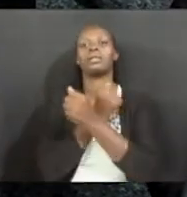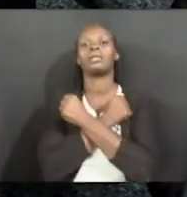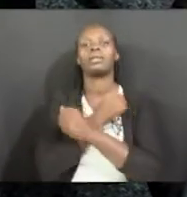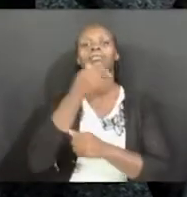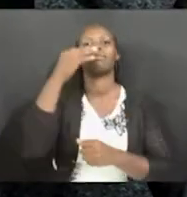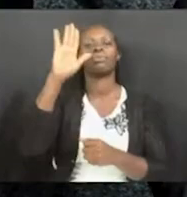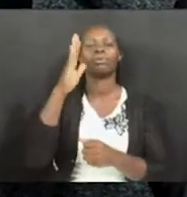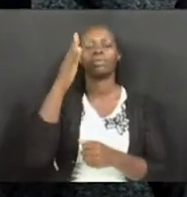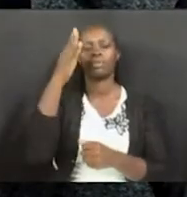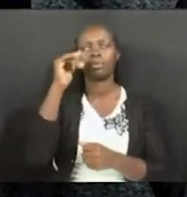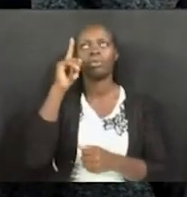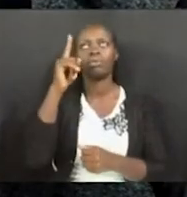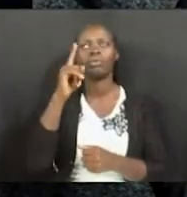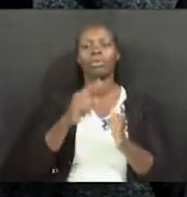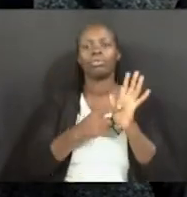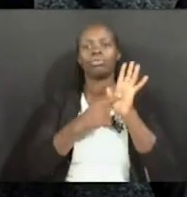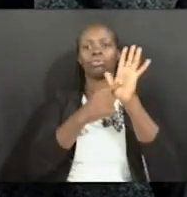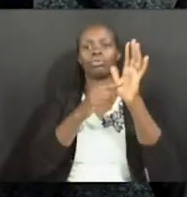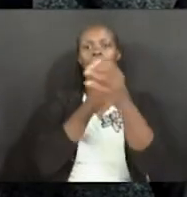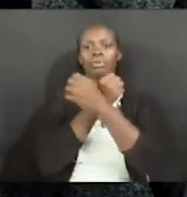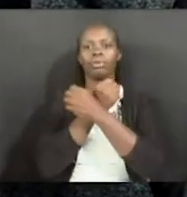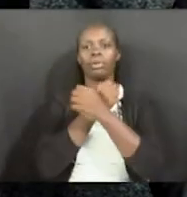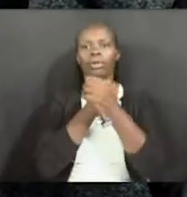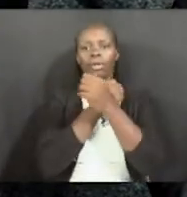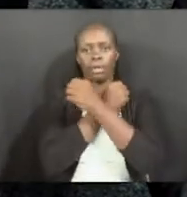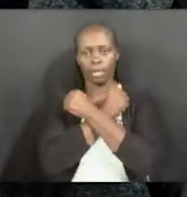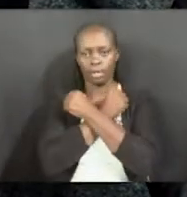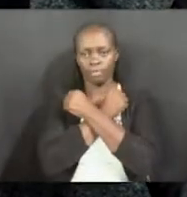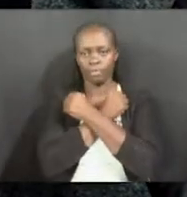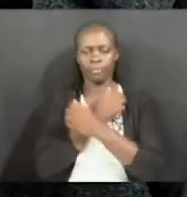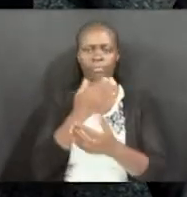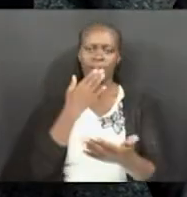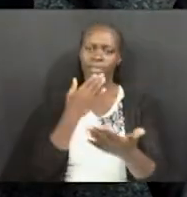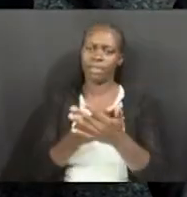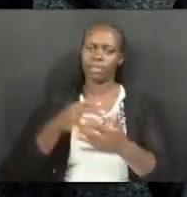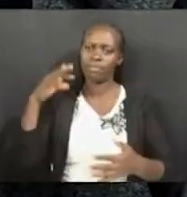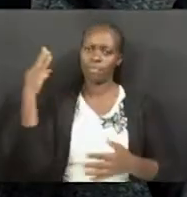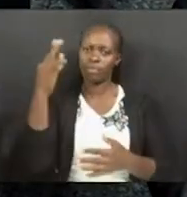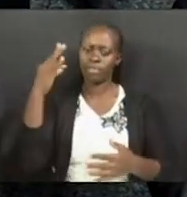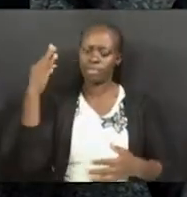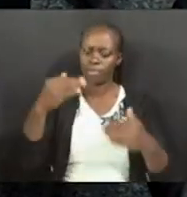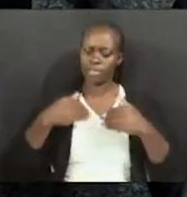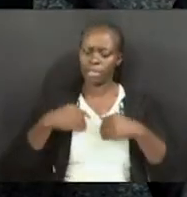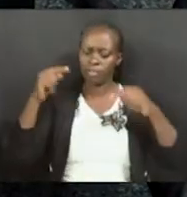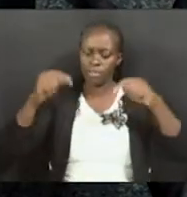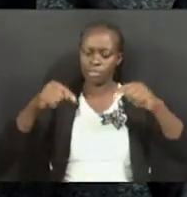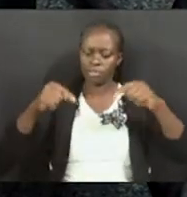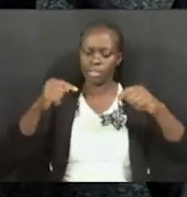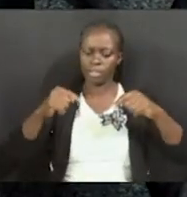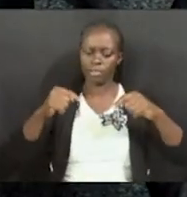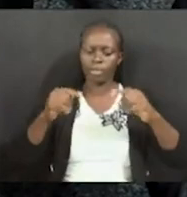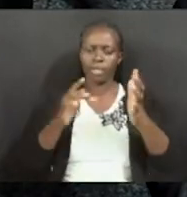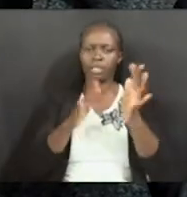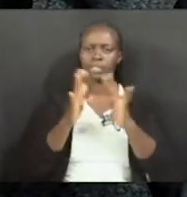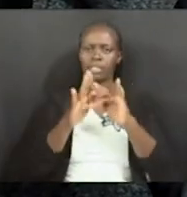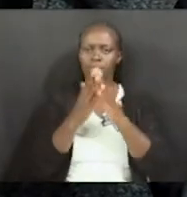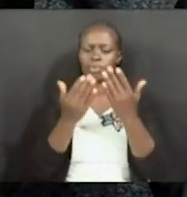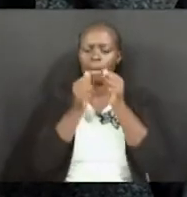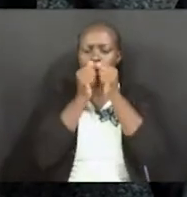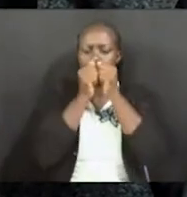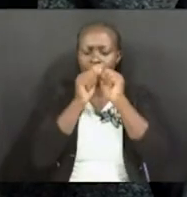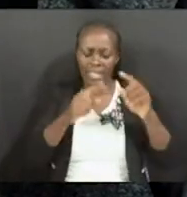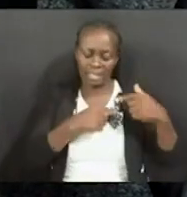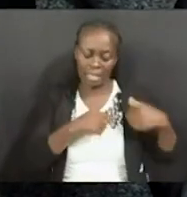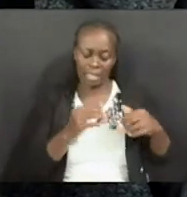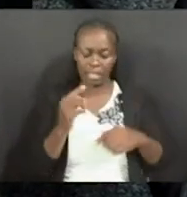you have shown us the love. Yes. Thank you for the sermon that we have just heard. Let the words from the Bible bless our hearts. Yes. We thank